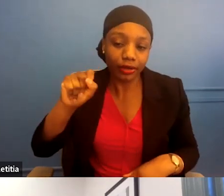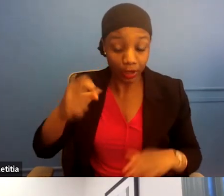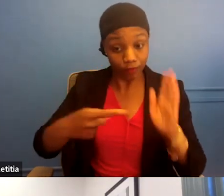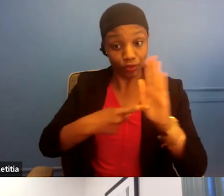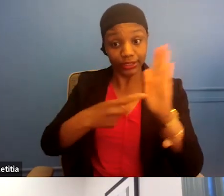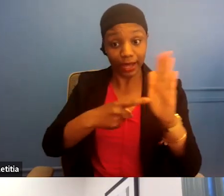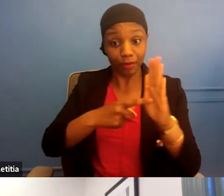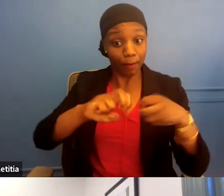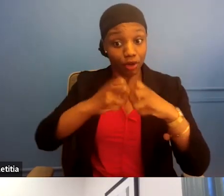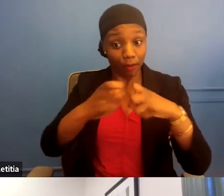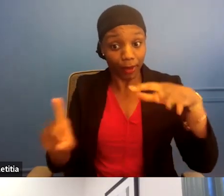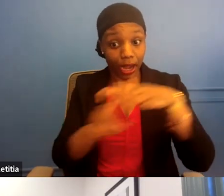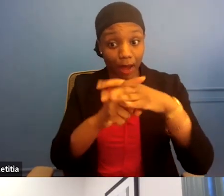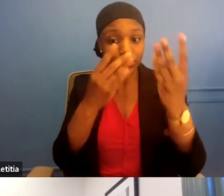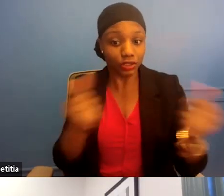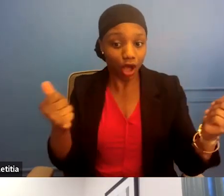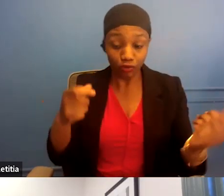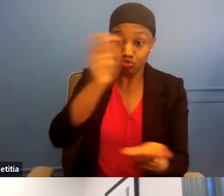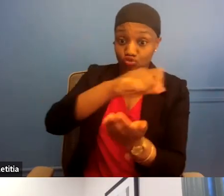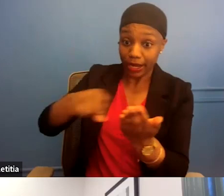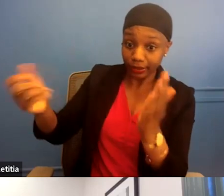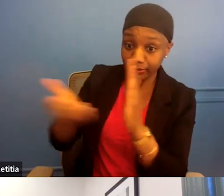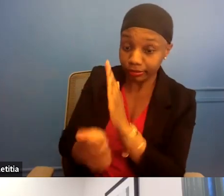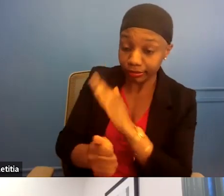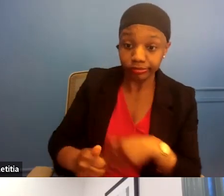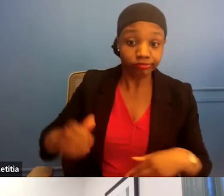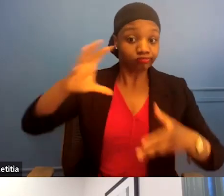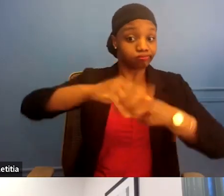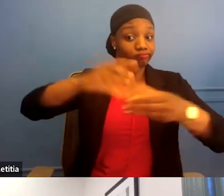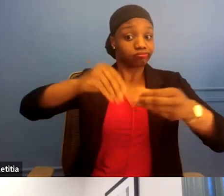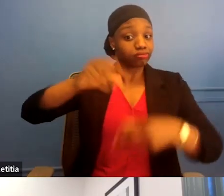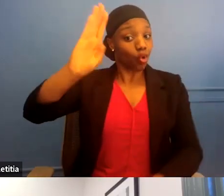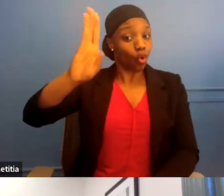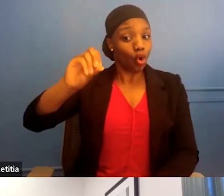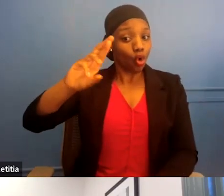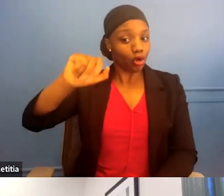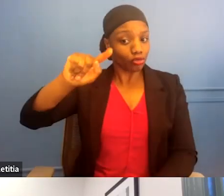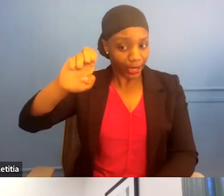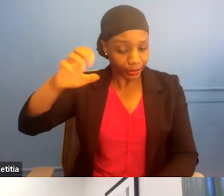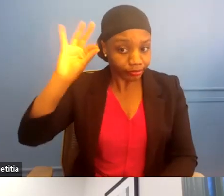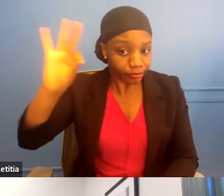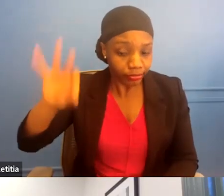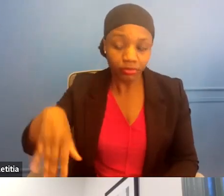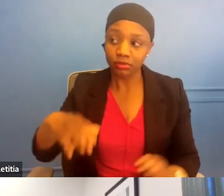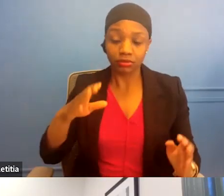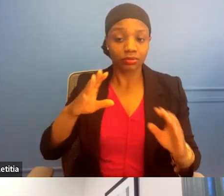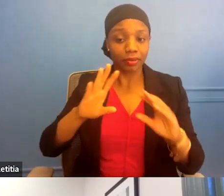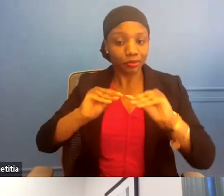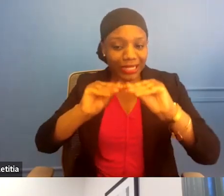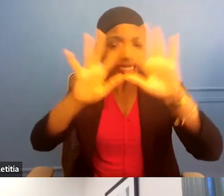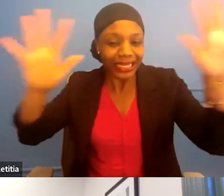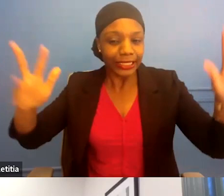solve problems, think critically, to be able to orate, as you said, Monica, to be able to, you know, speak clearly